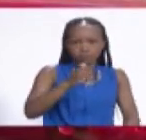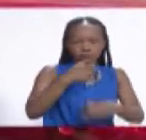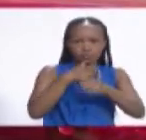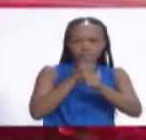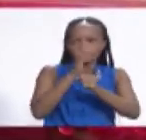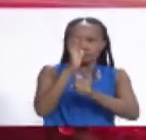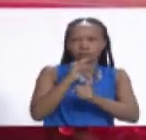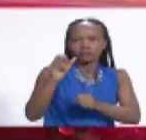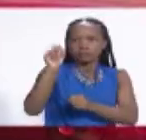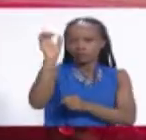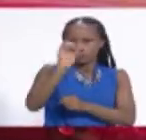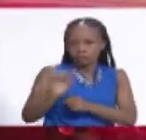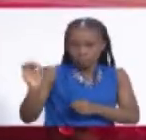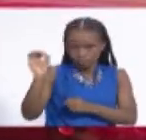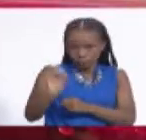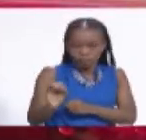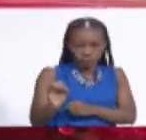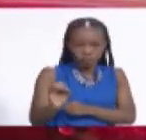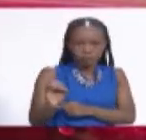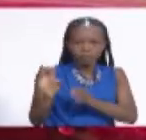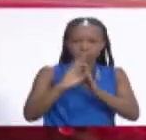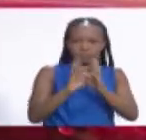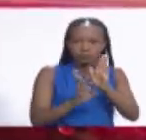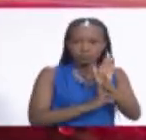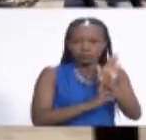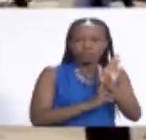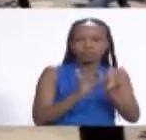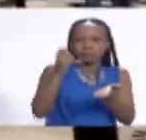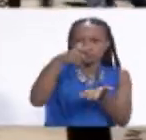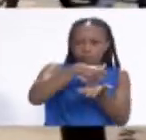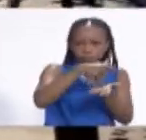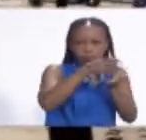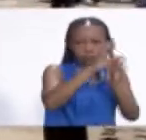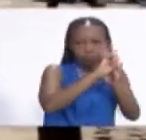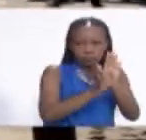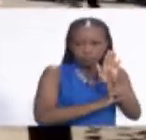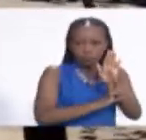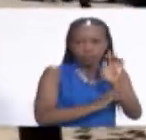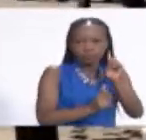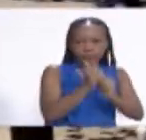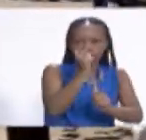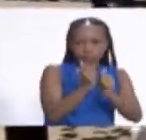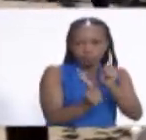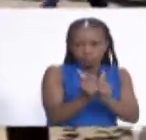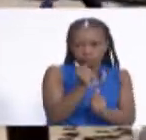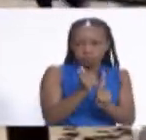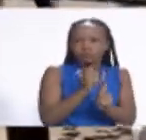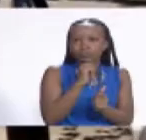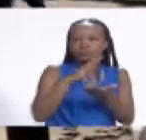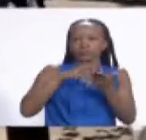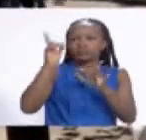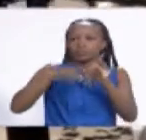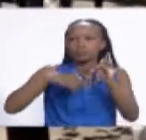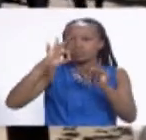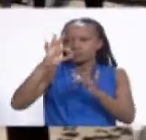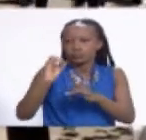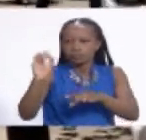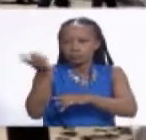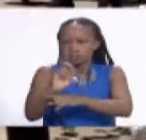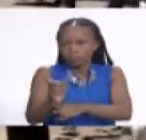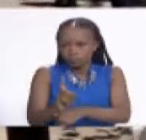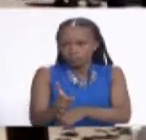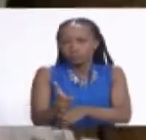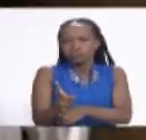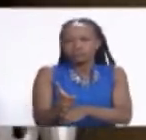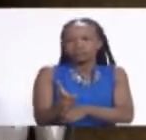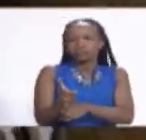5%, forcing the NSE equity trading rules to kick in. The rules, which prompt the halting of trade for not more than 30 minutes, were a saving